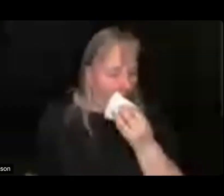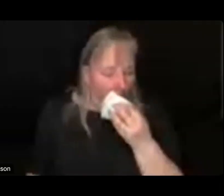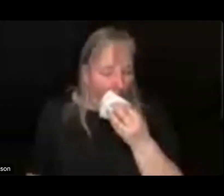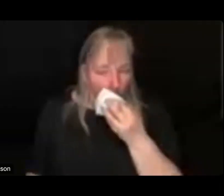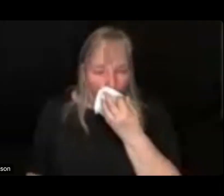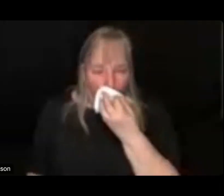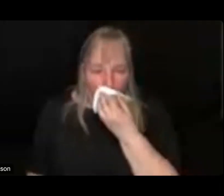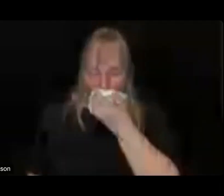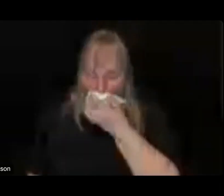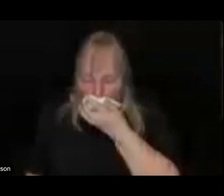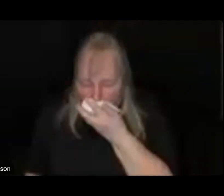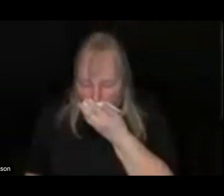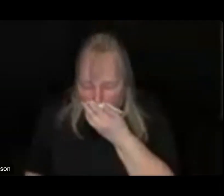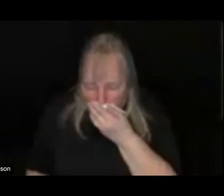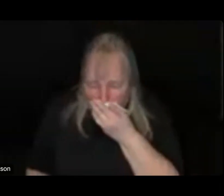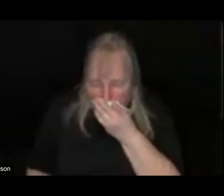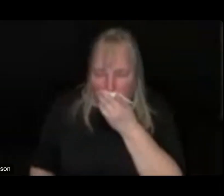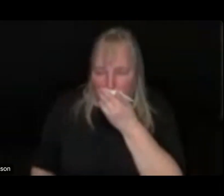Anybody else has questions?